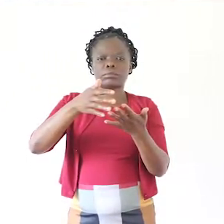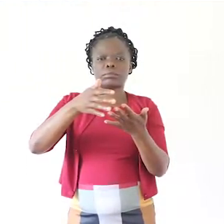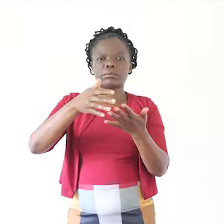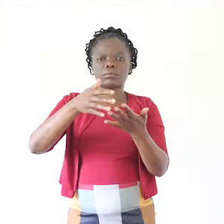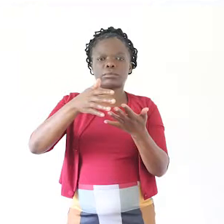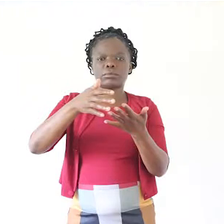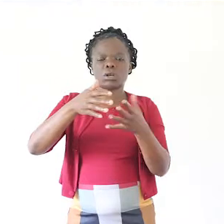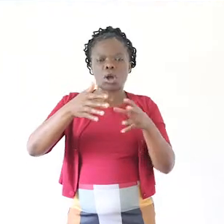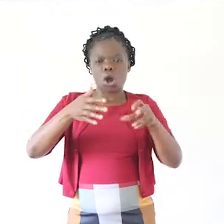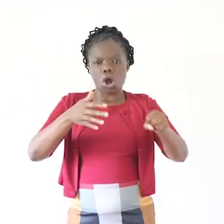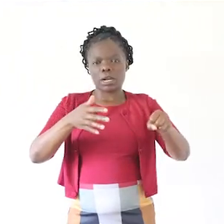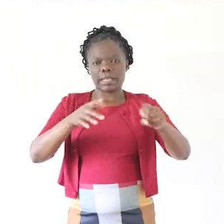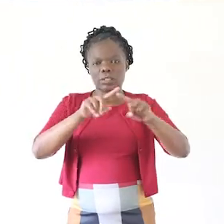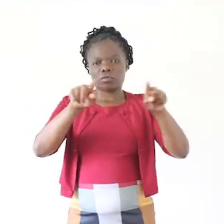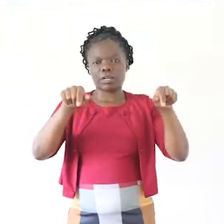Yes, hold it.